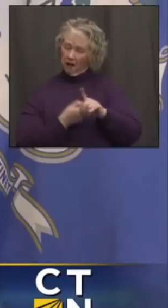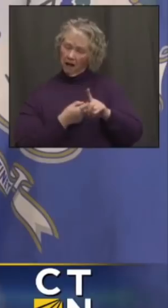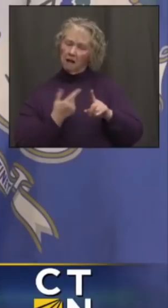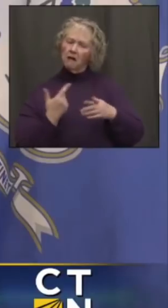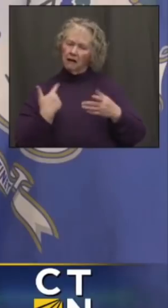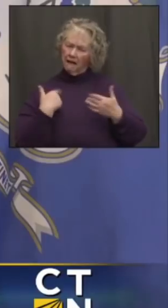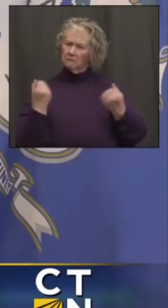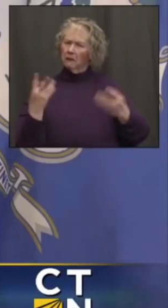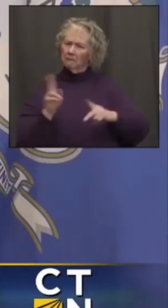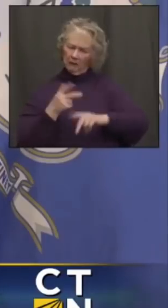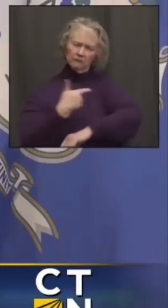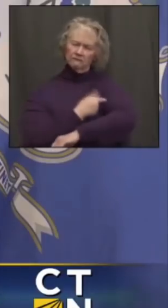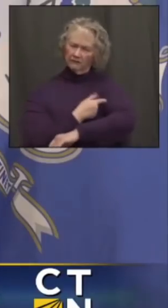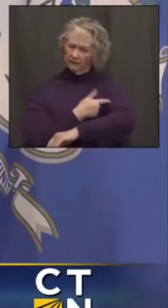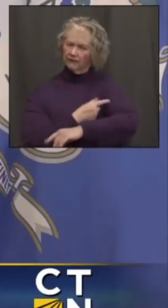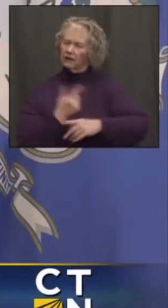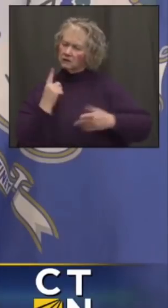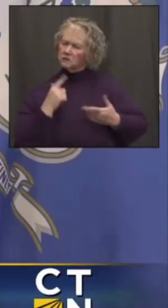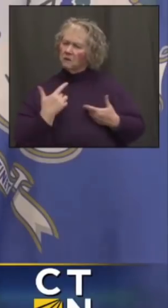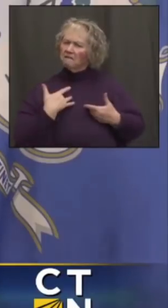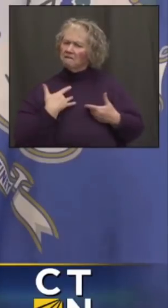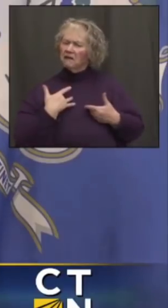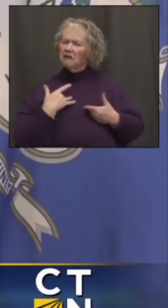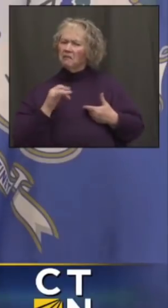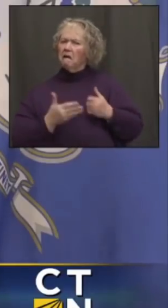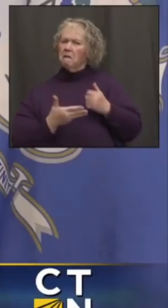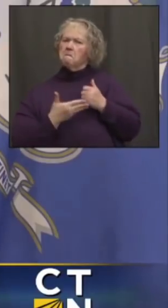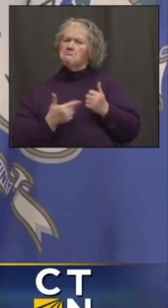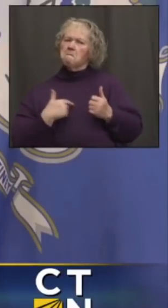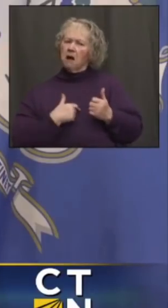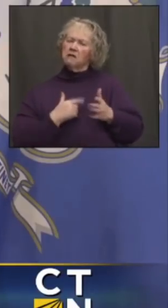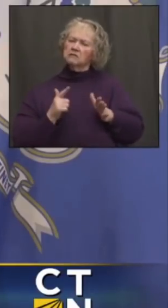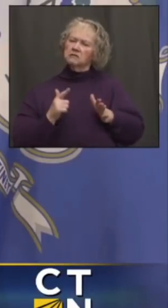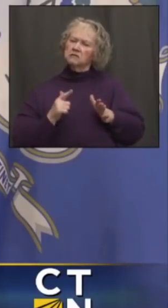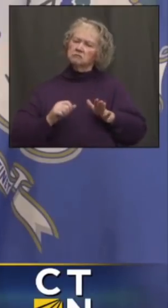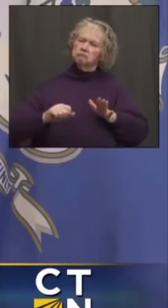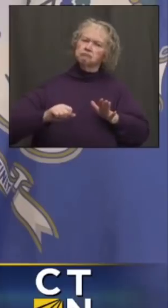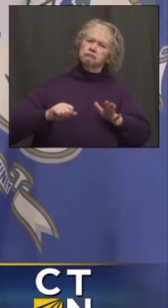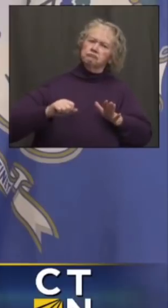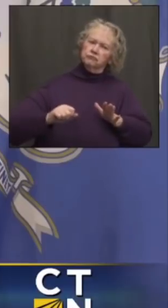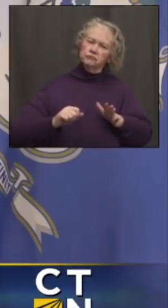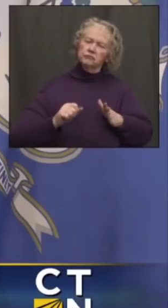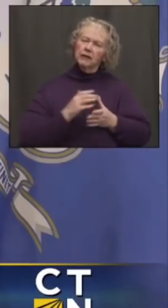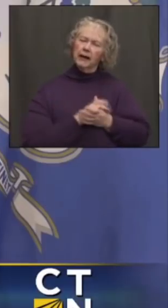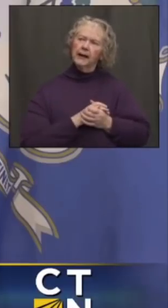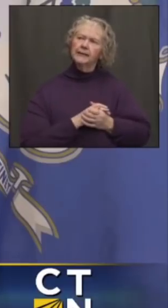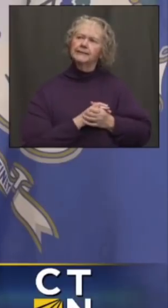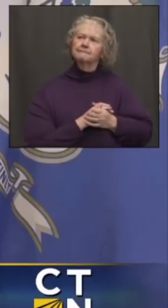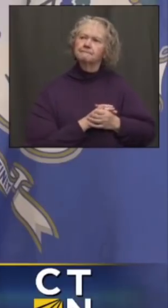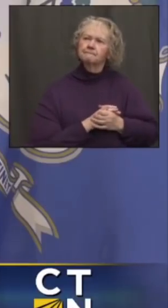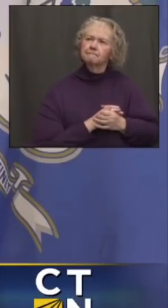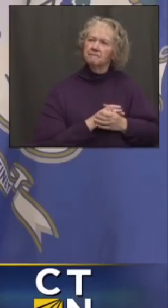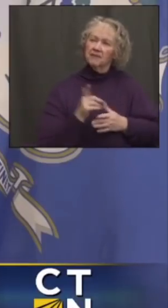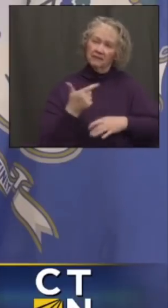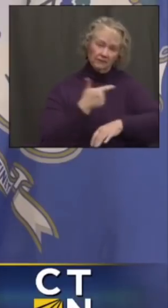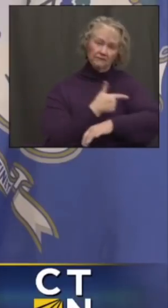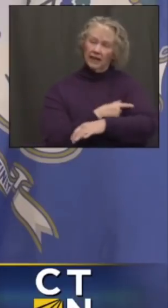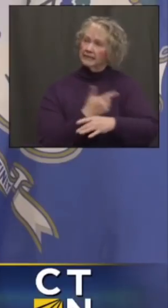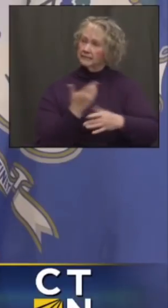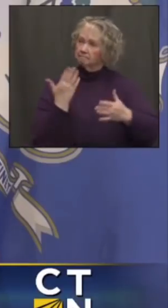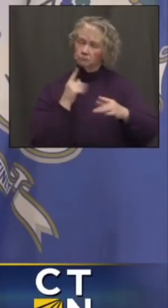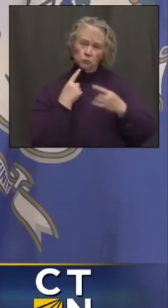like Miami and San Diego. We've got a month of experience there. We know that we have a month more of people vaccinated, so I think we're putting